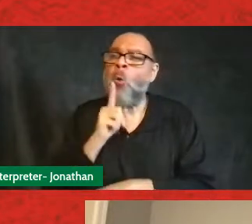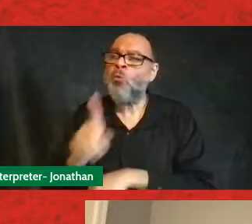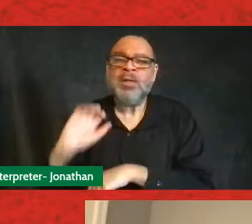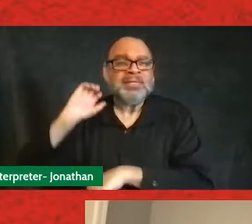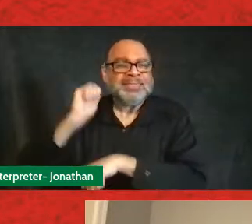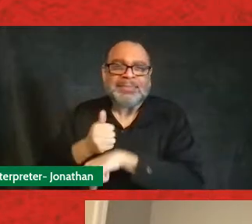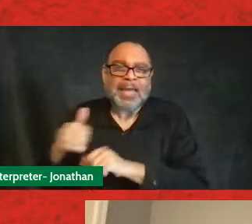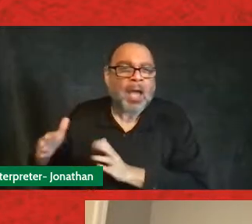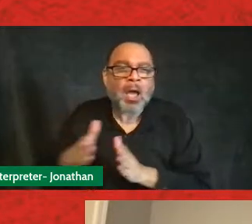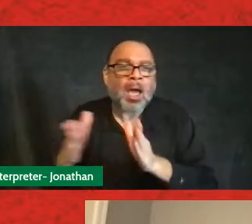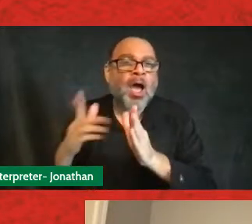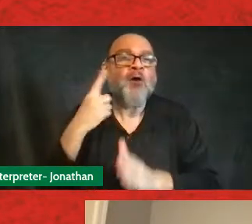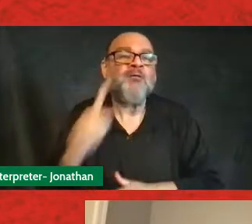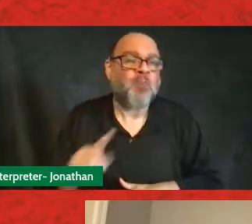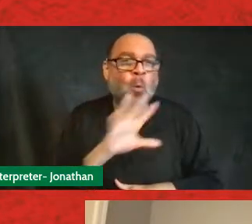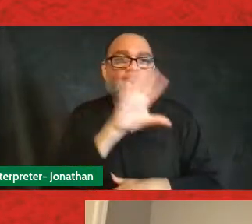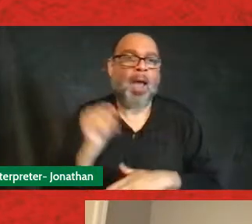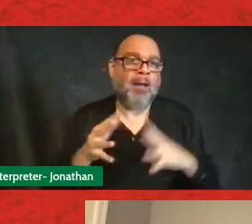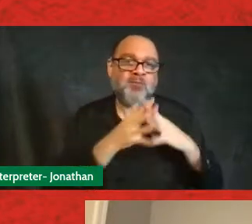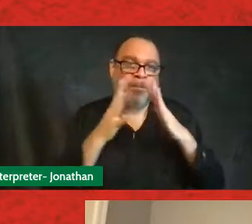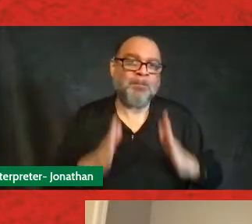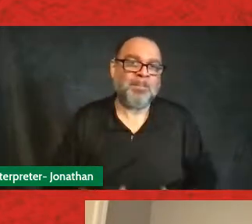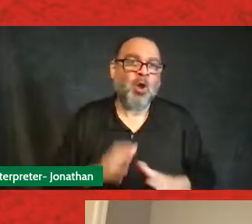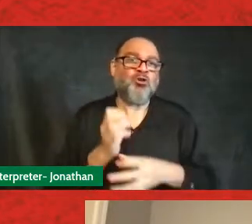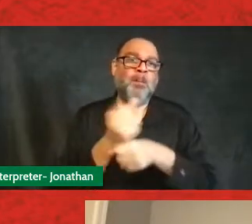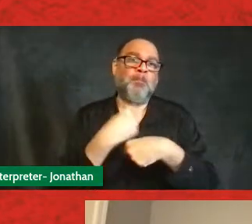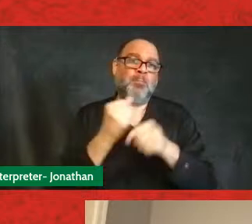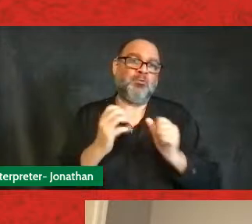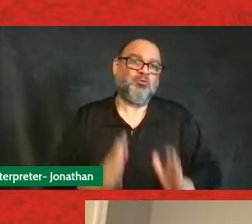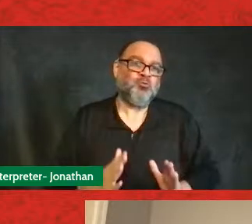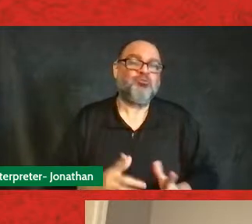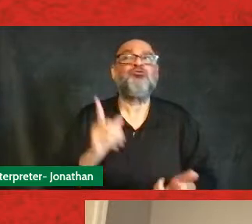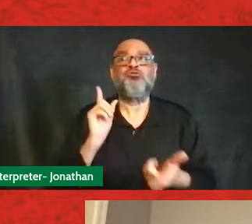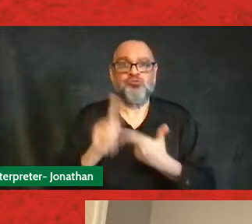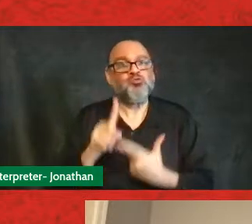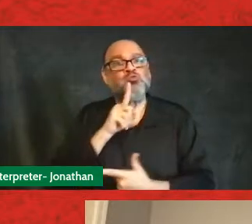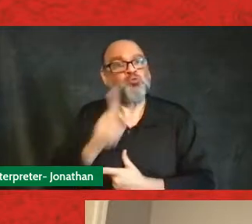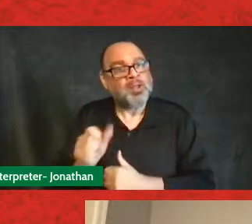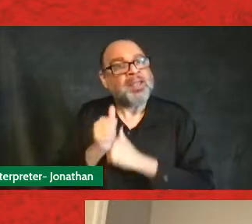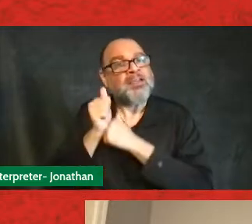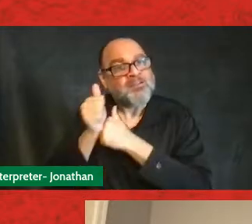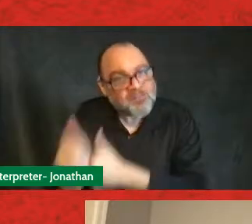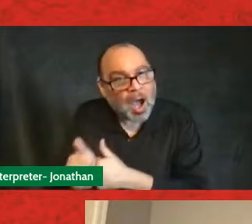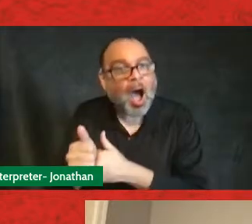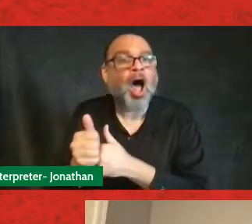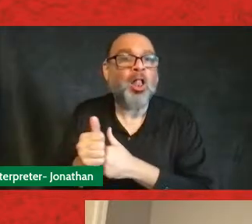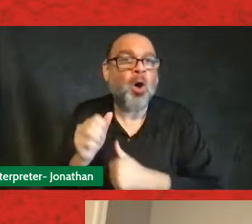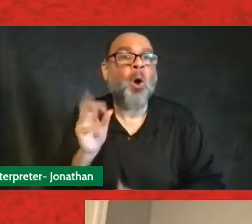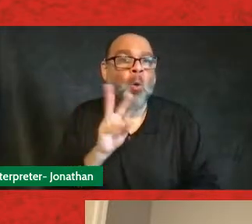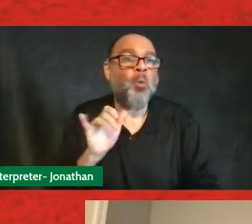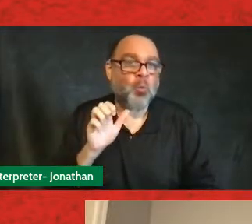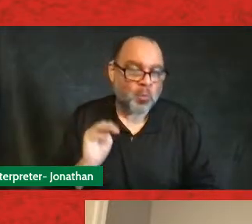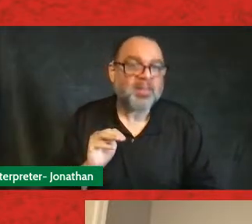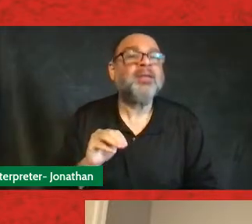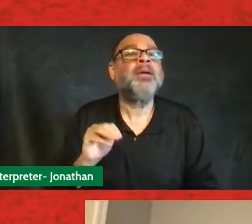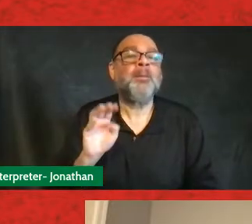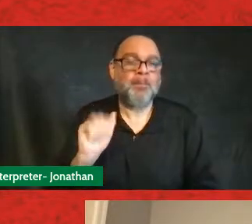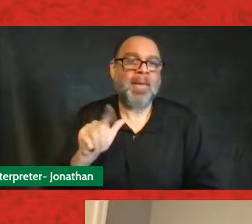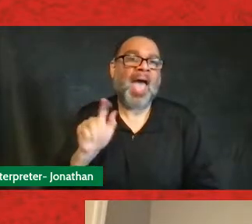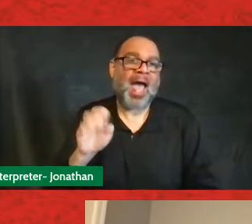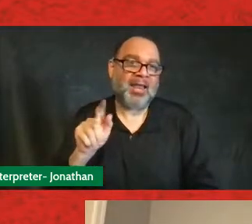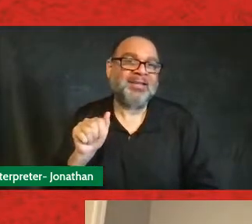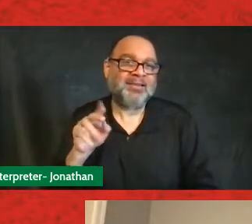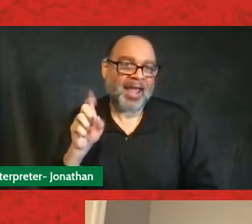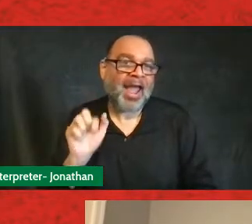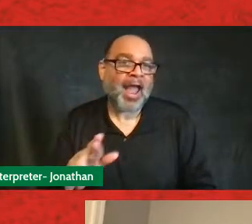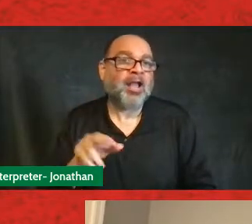African-American producers to follow in the footsteps of William William Alexander Brown. I mean, I think of Woody